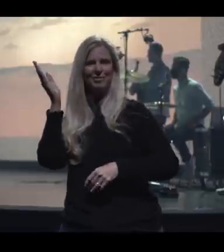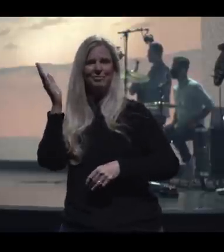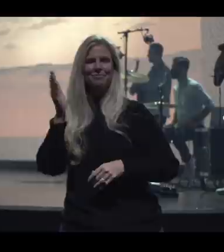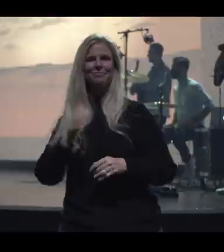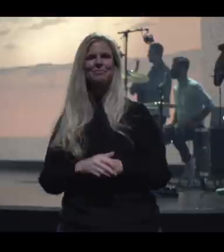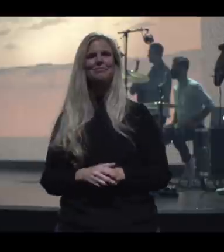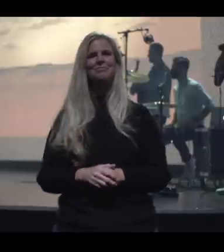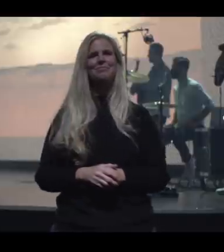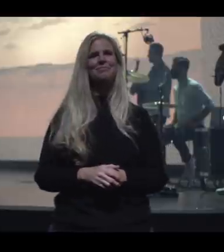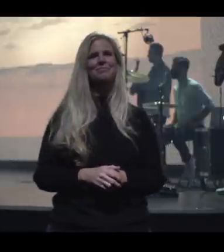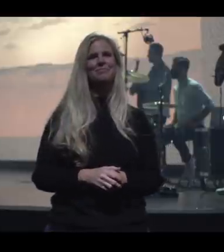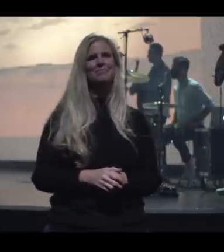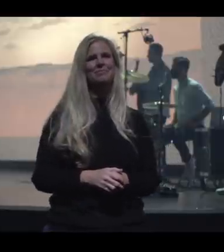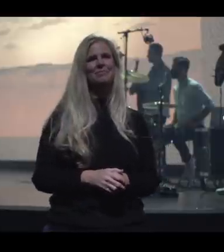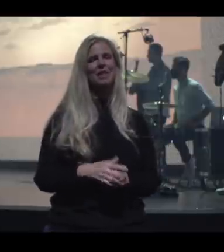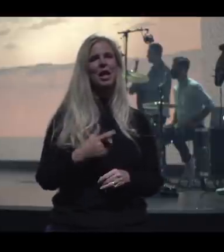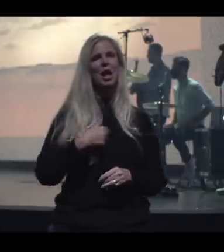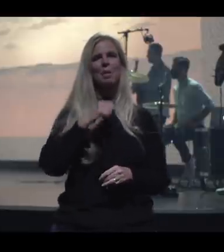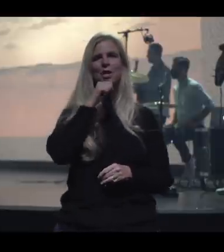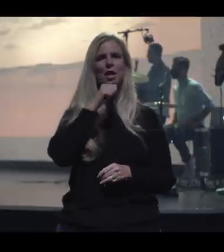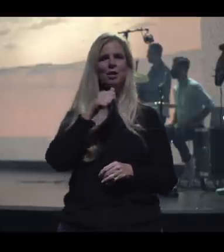Oh, I'm not going to preach the sermon. You are.